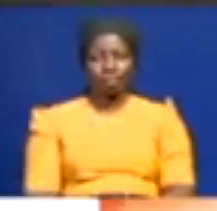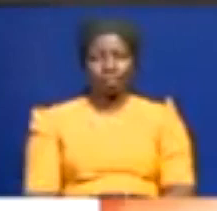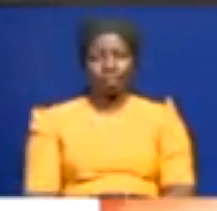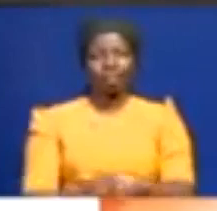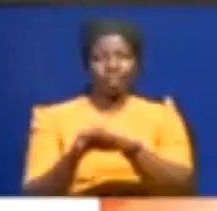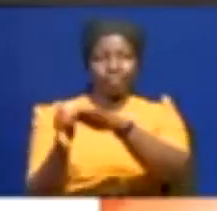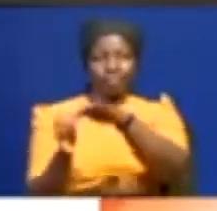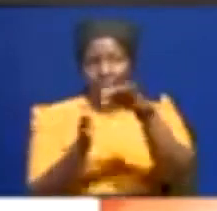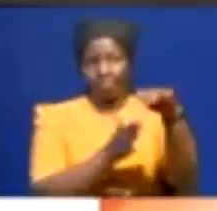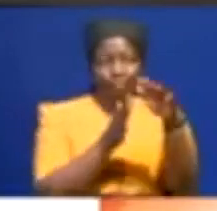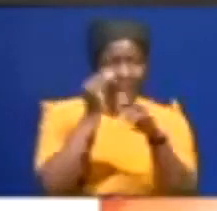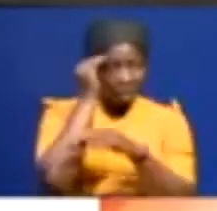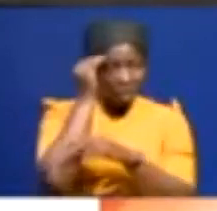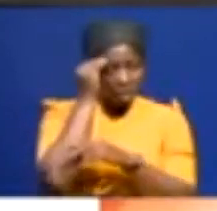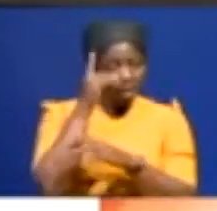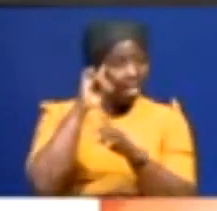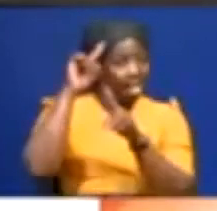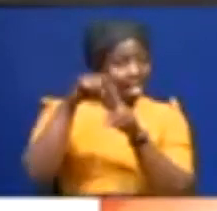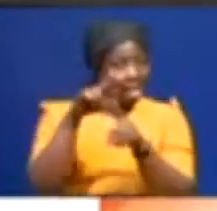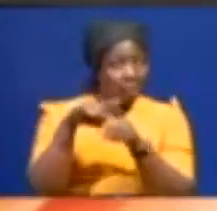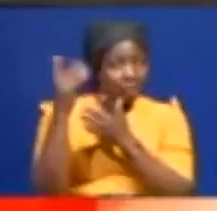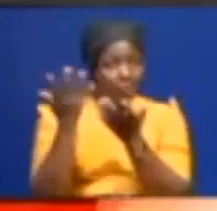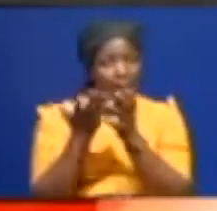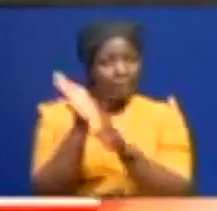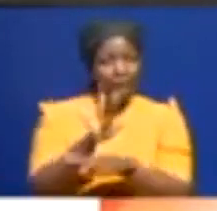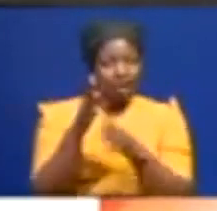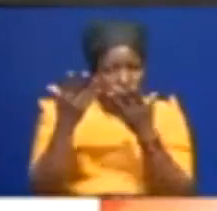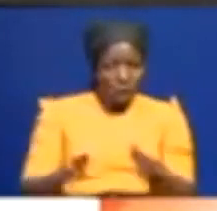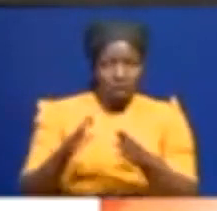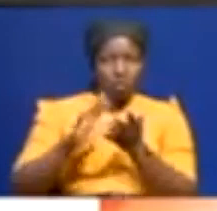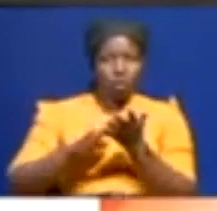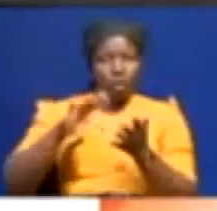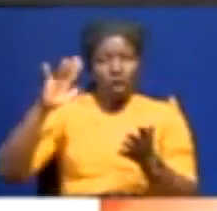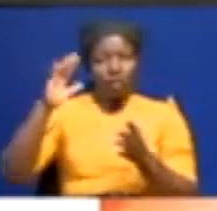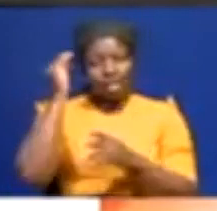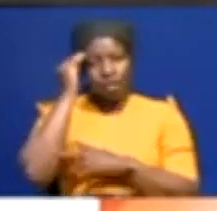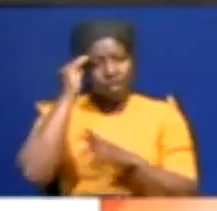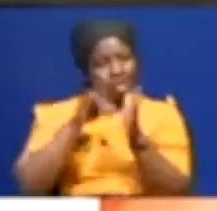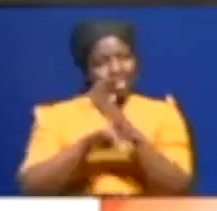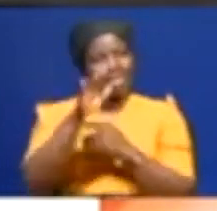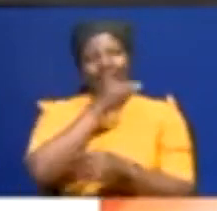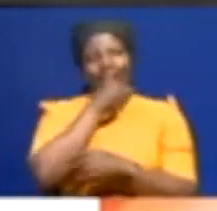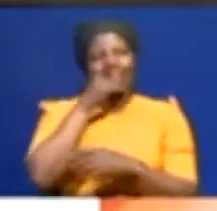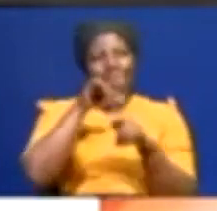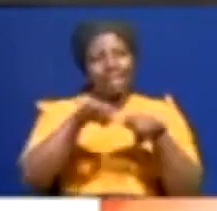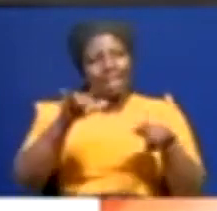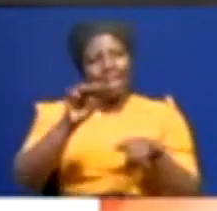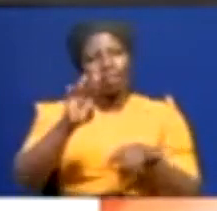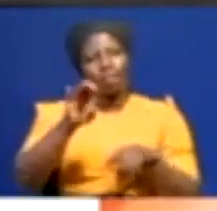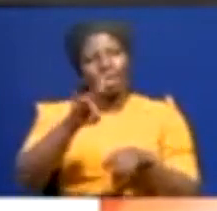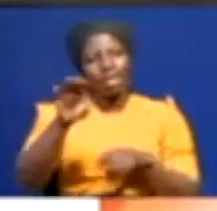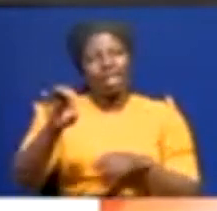And still on education, in a bid to bring back the lost glory of education in the semi-arid Mbeere South constituency in Embu County,